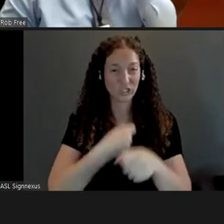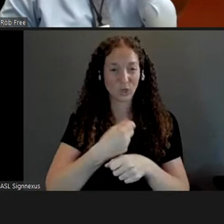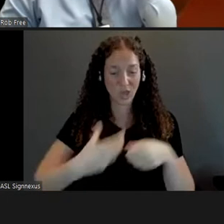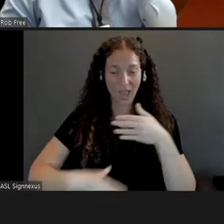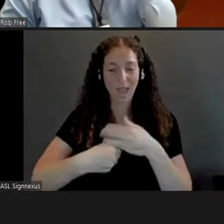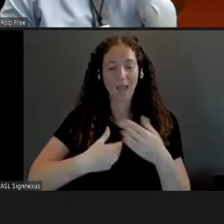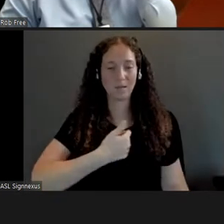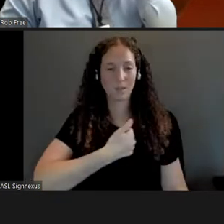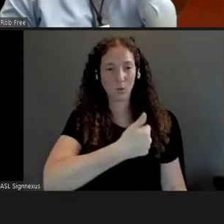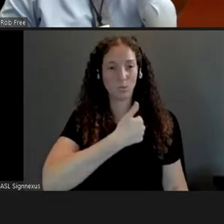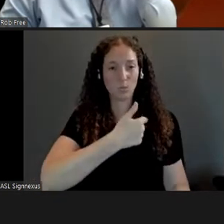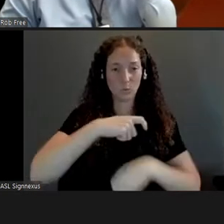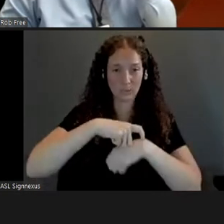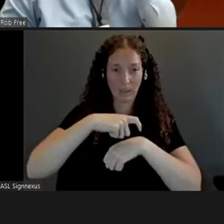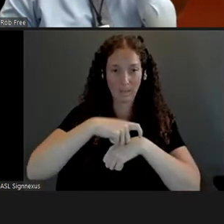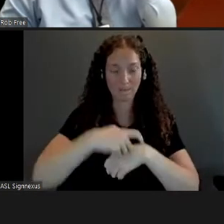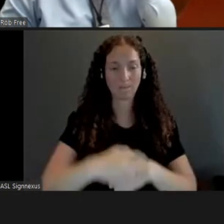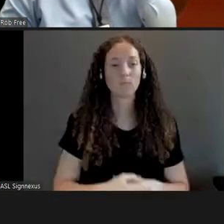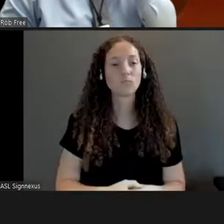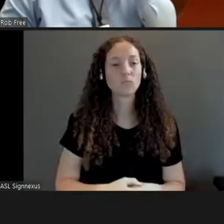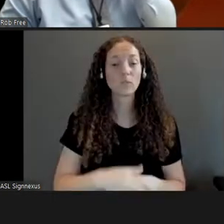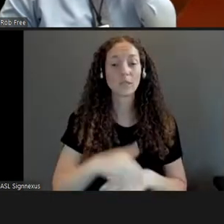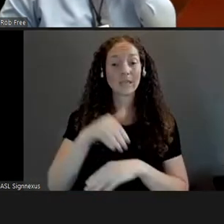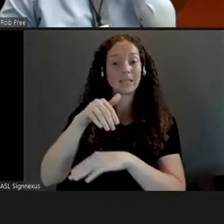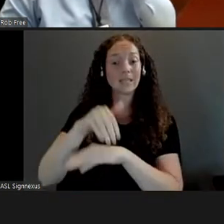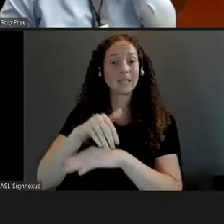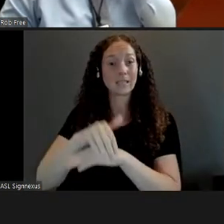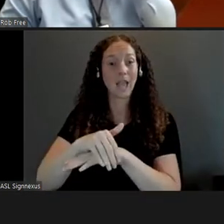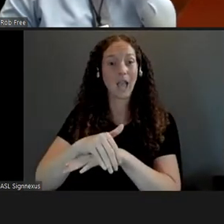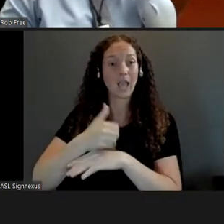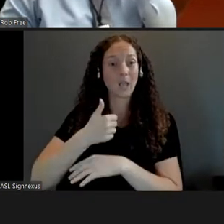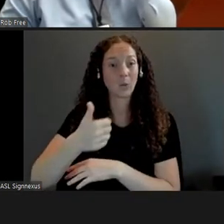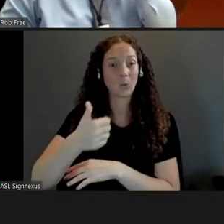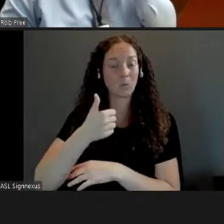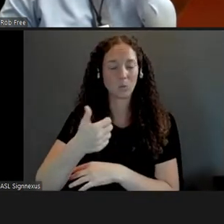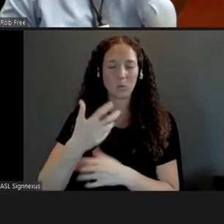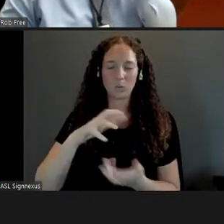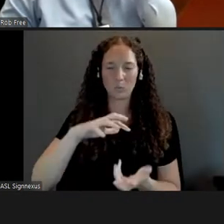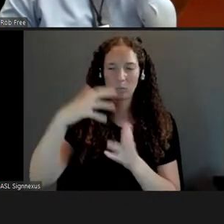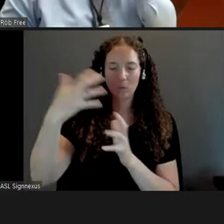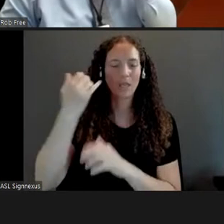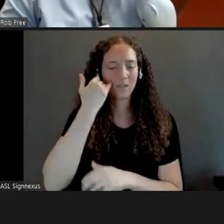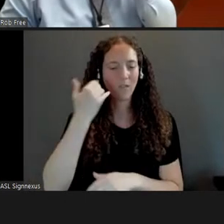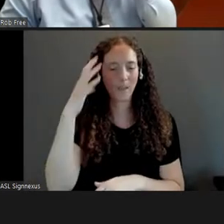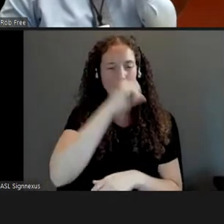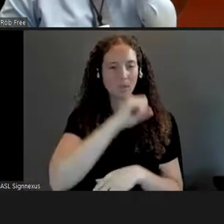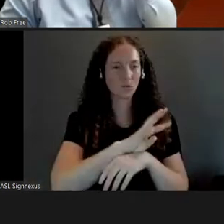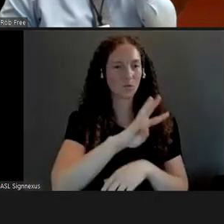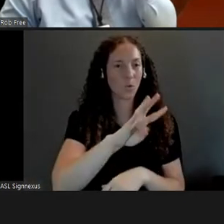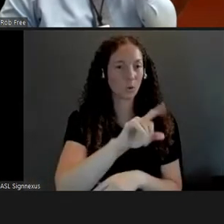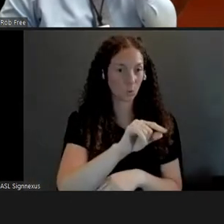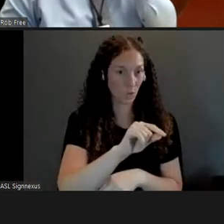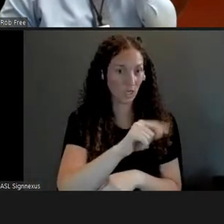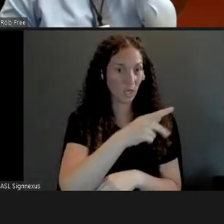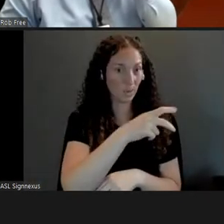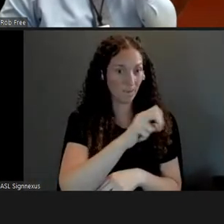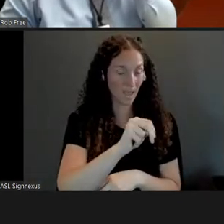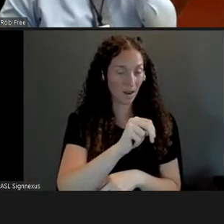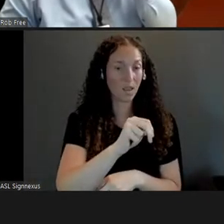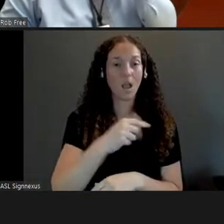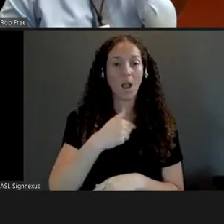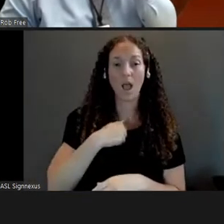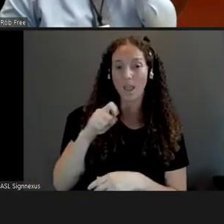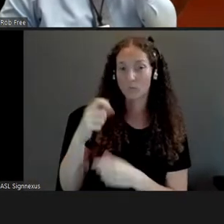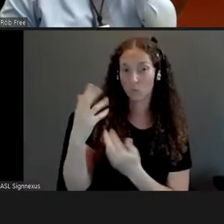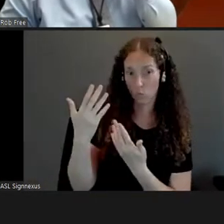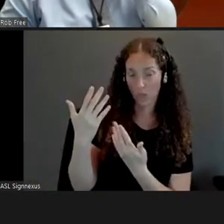time. Beside the fact that the evening commutes don't make much sense, if I miss the 4:20 at Penn Station, I then have to wait